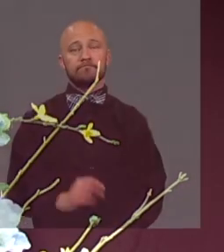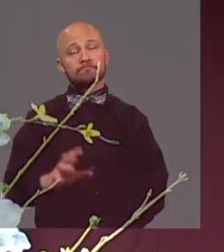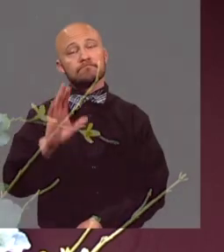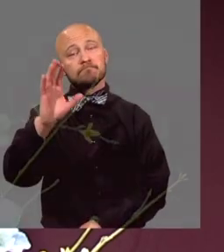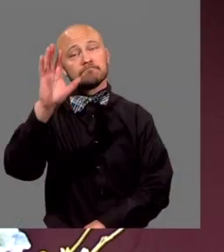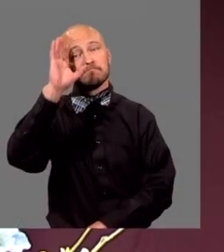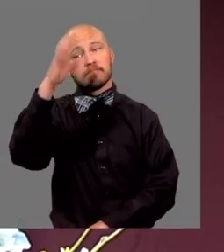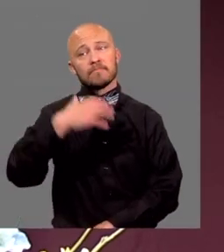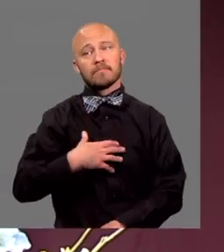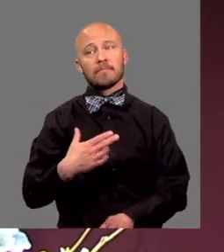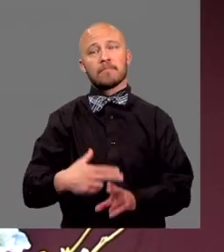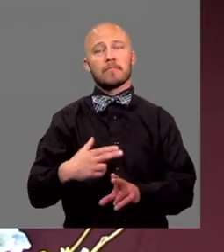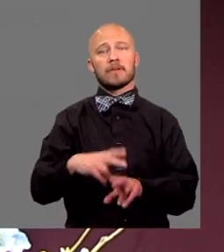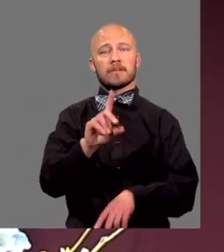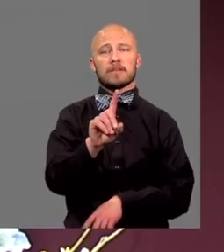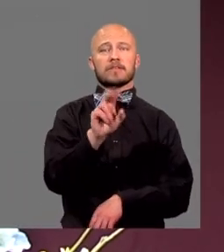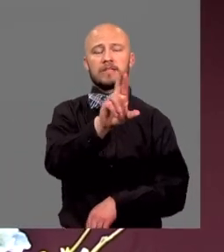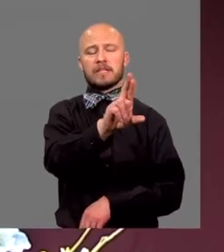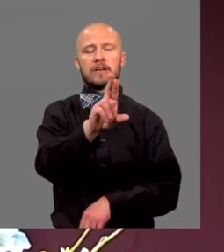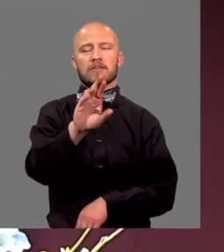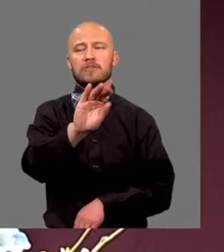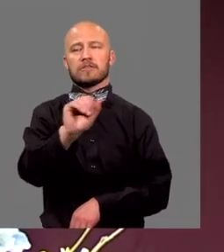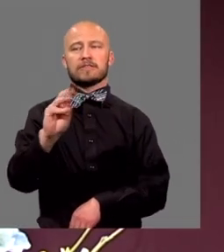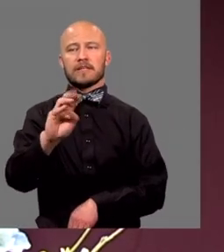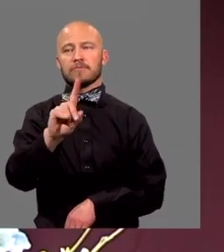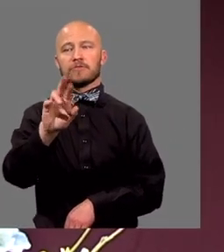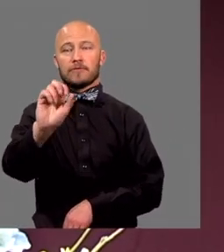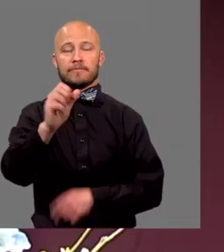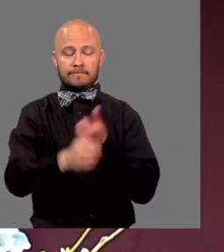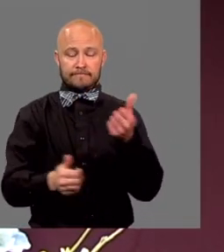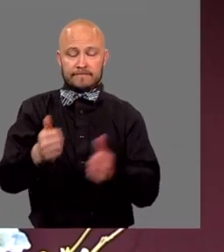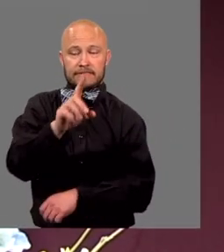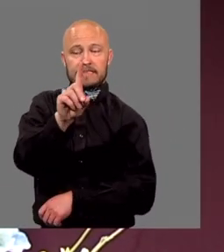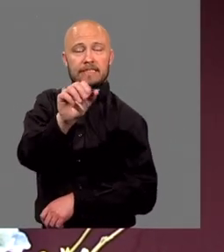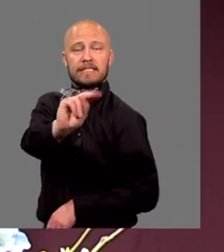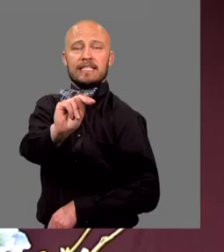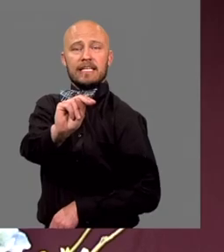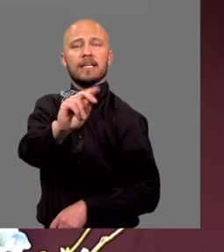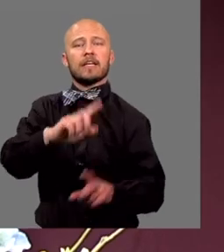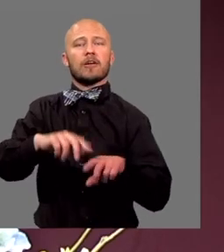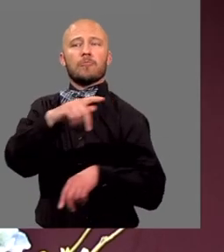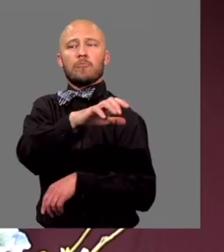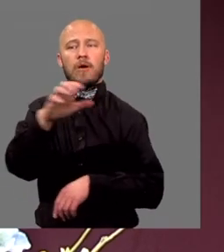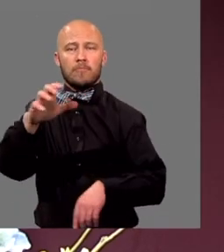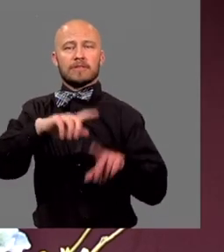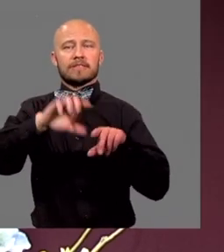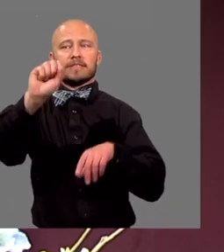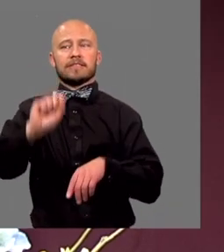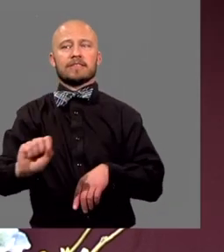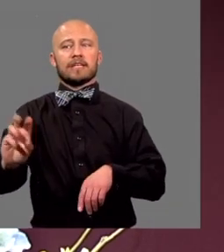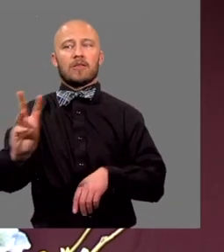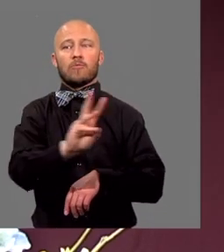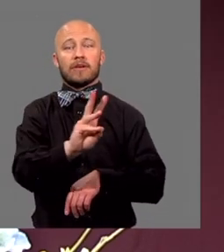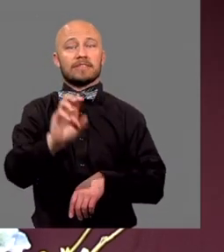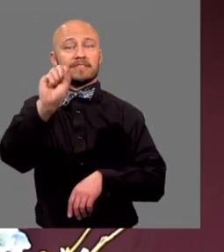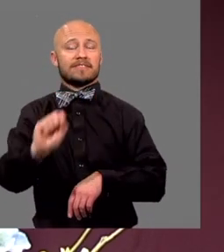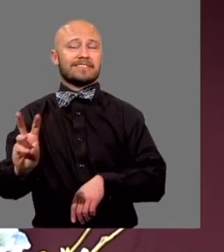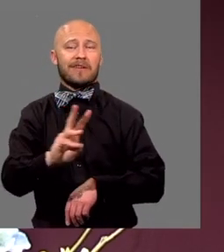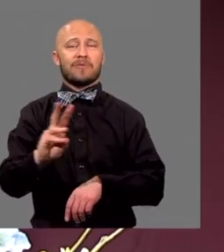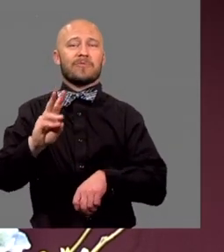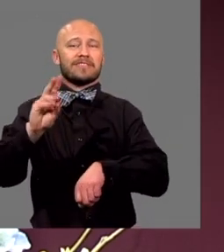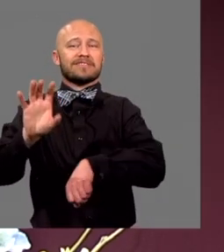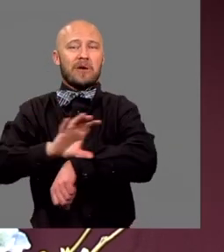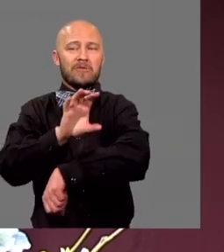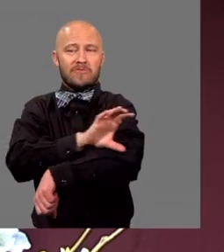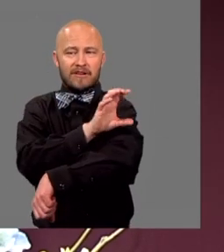Hi, my name is Dr. Sam DeSumo, the Executive Dean of Pueblo Community College Southwest Campus in beautiful Southwest Colorado.